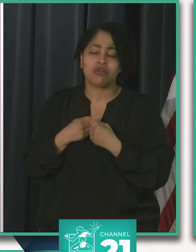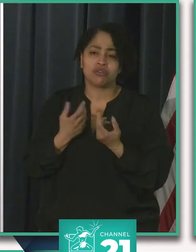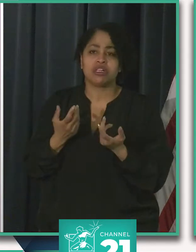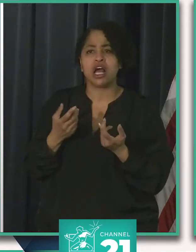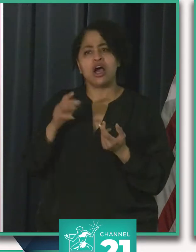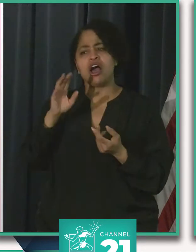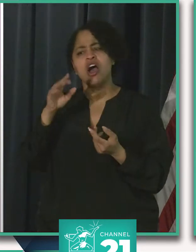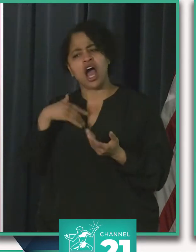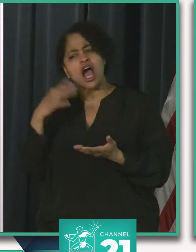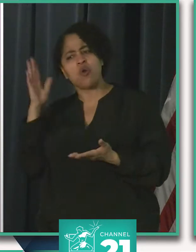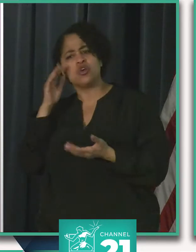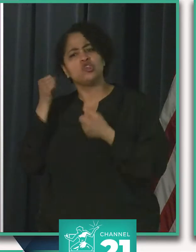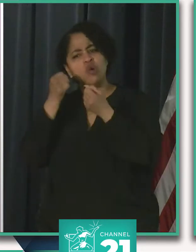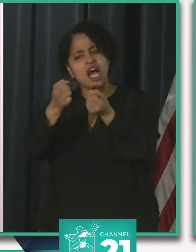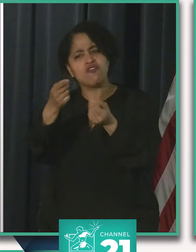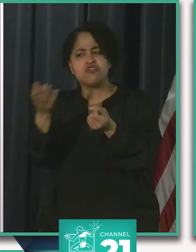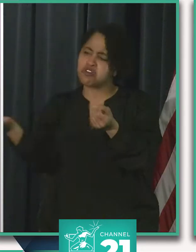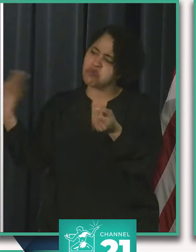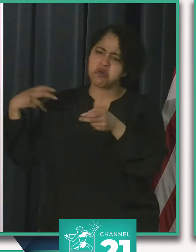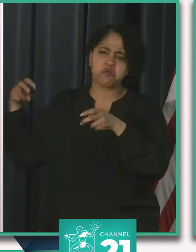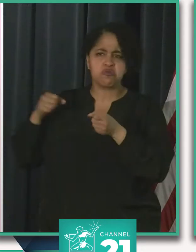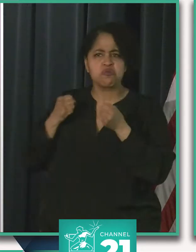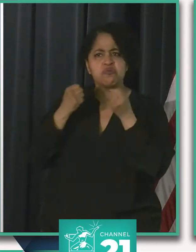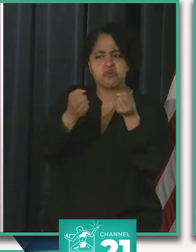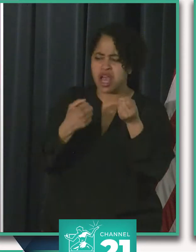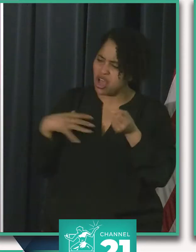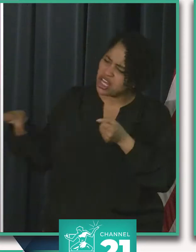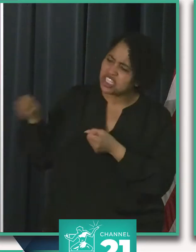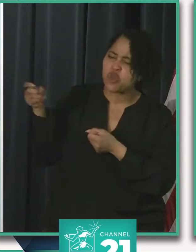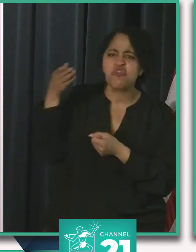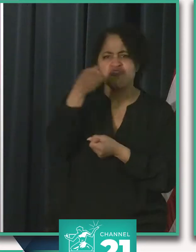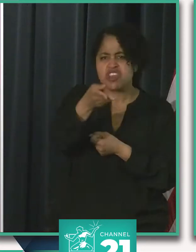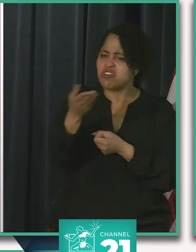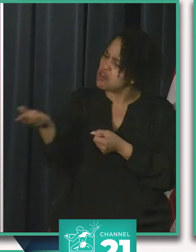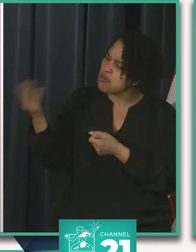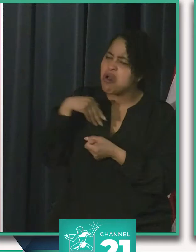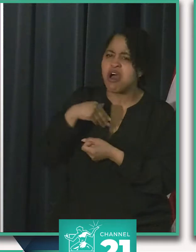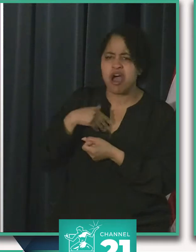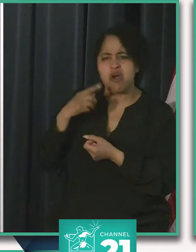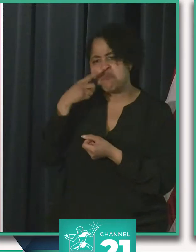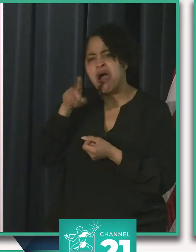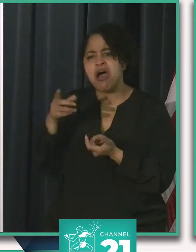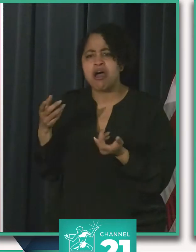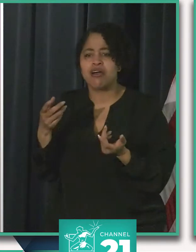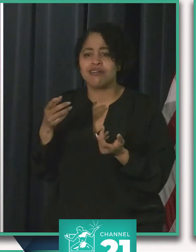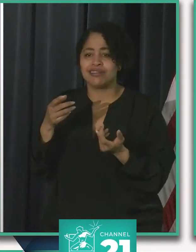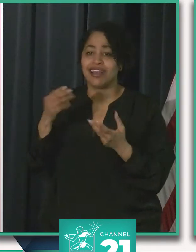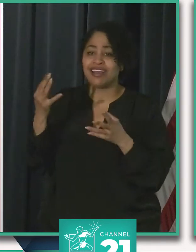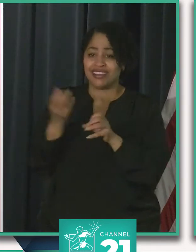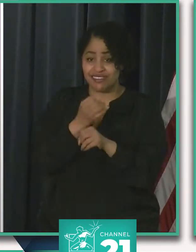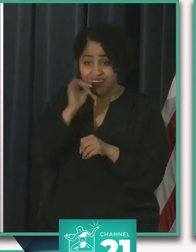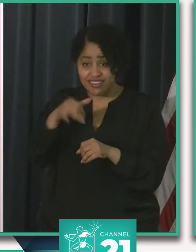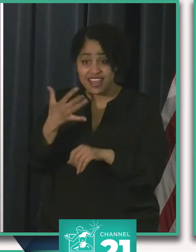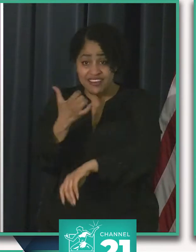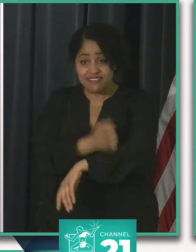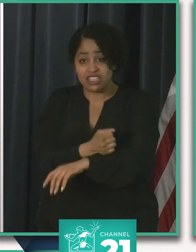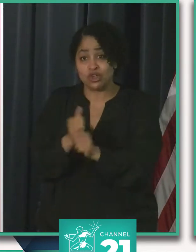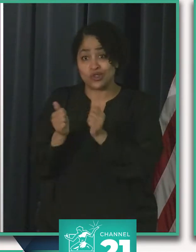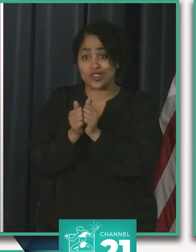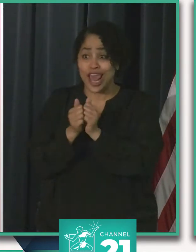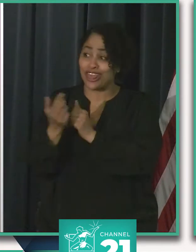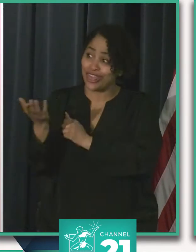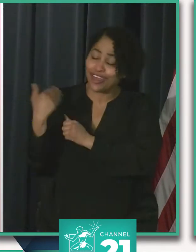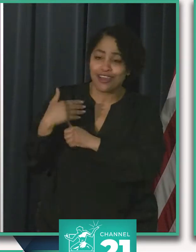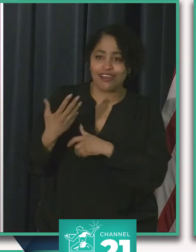I'll drive you down to TCF. I'll take you down to Ford Field. And we'll get this vaccine together.